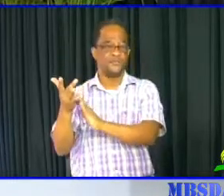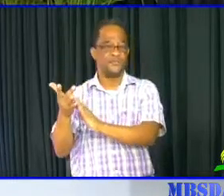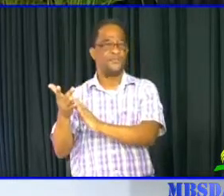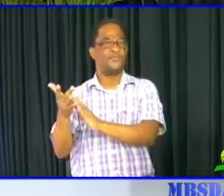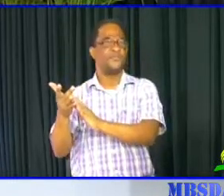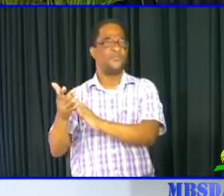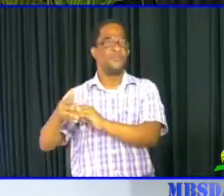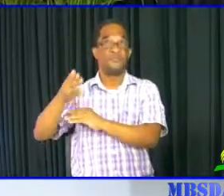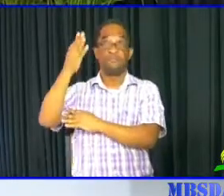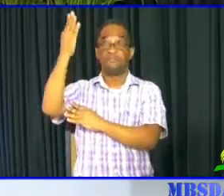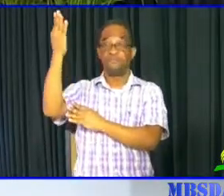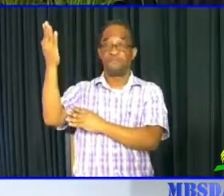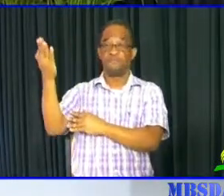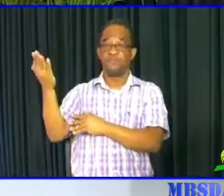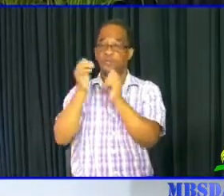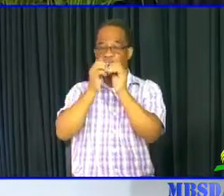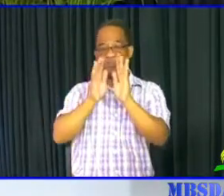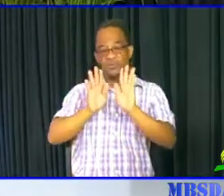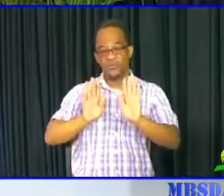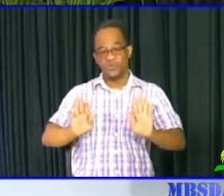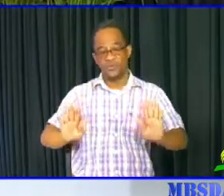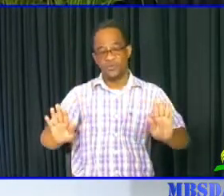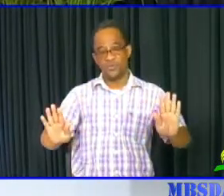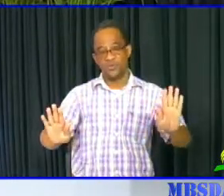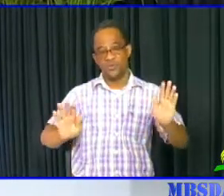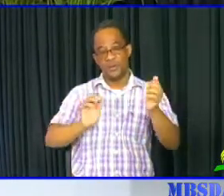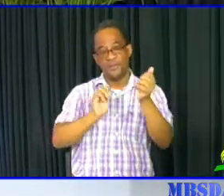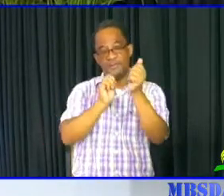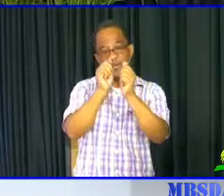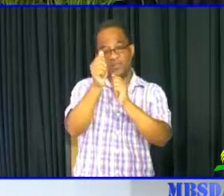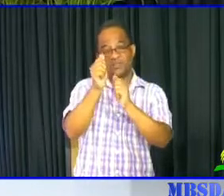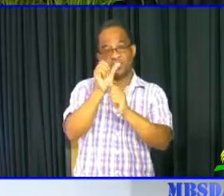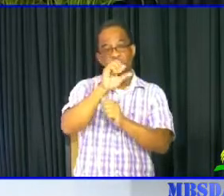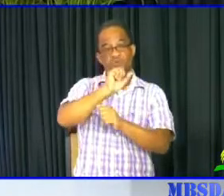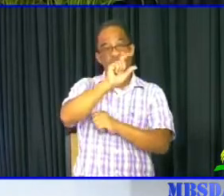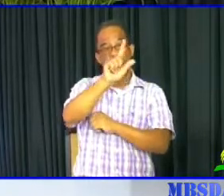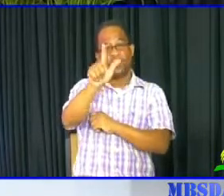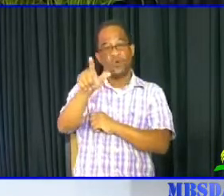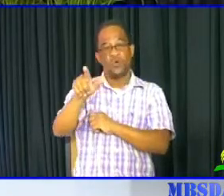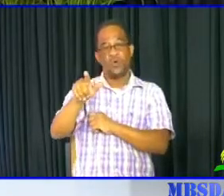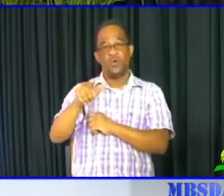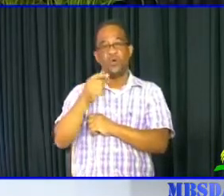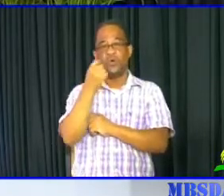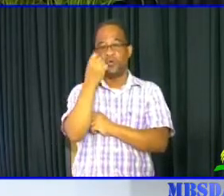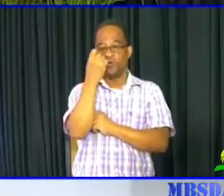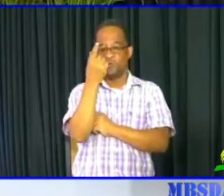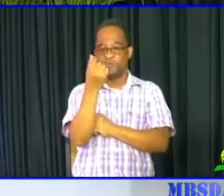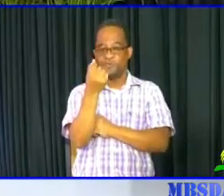Jesus. He's the peace his own